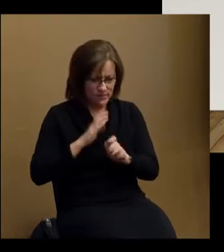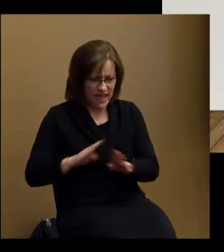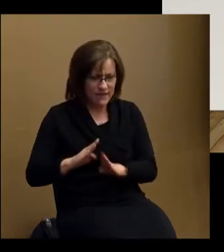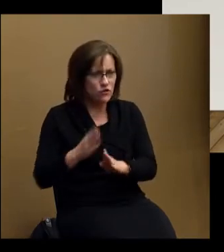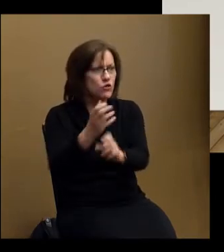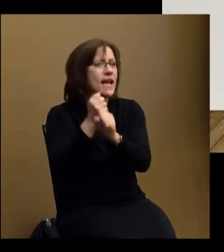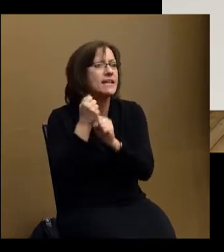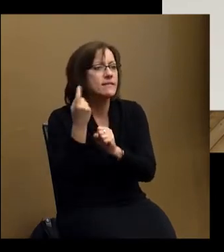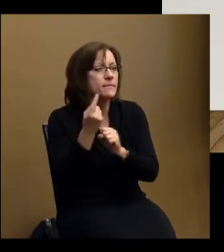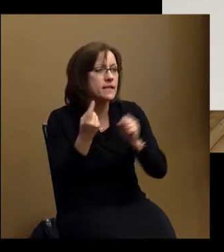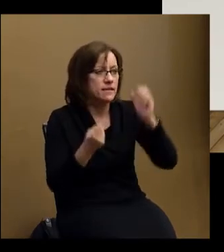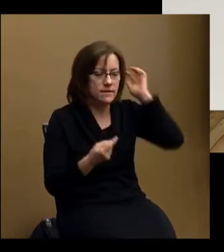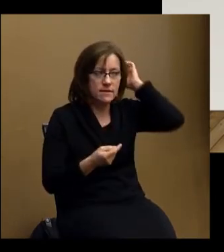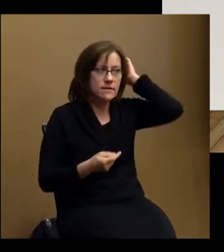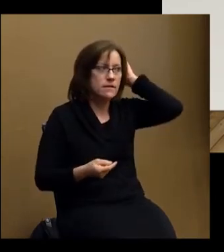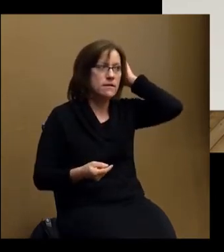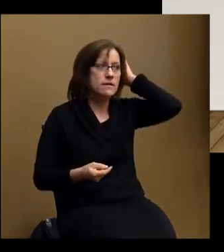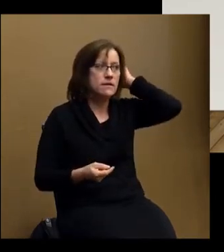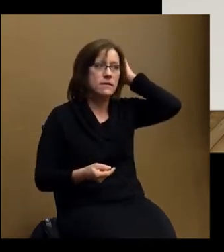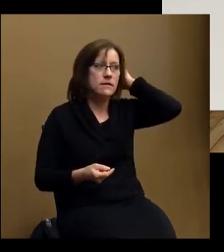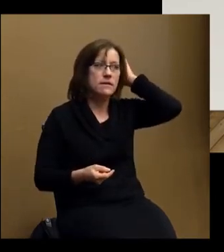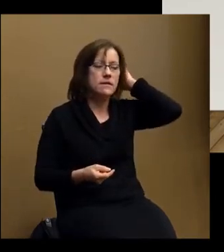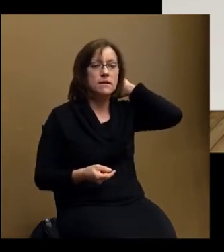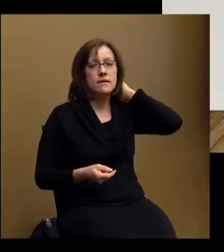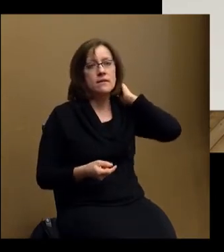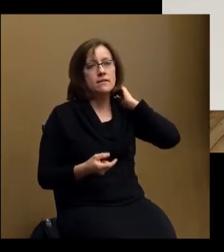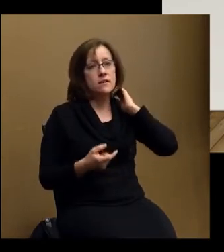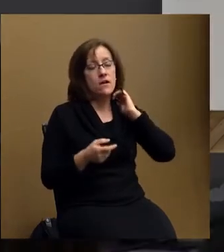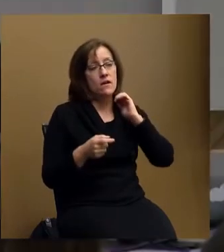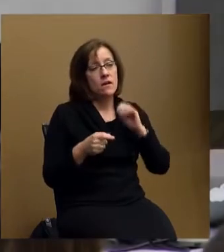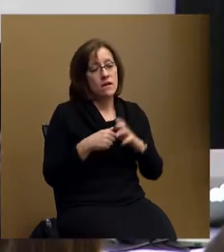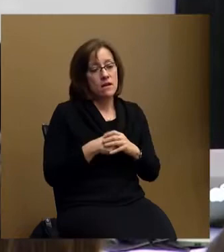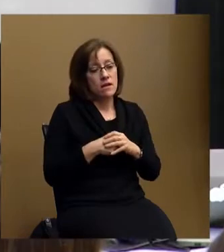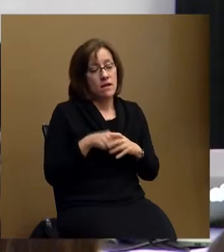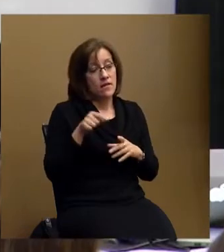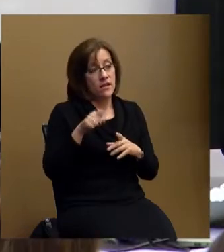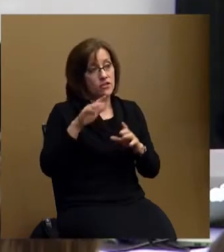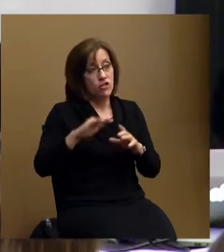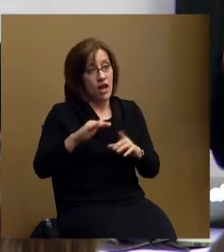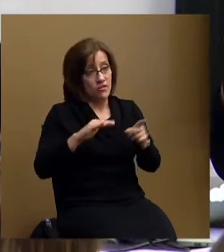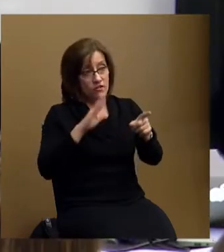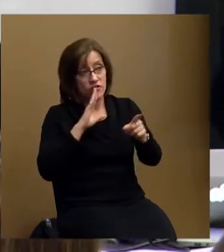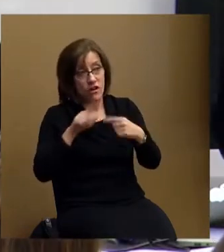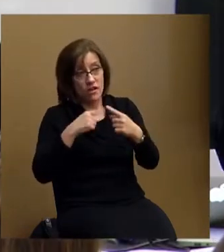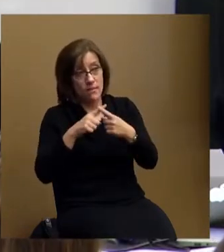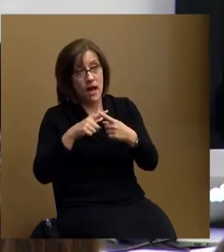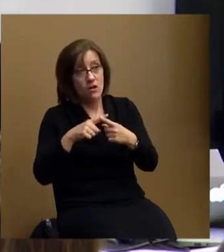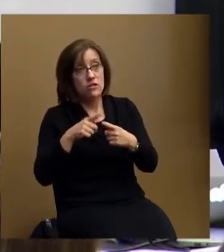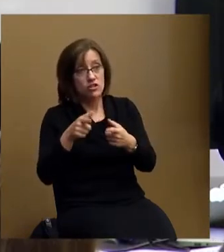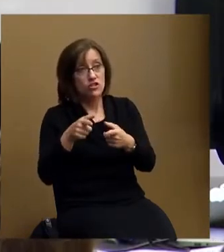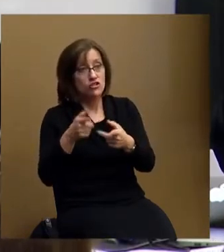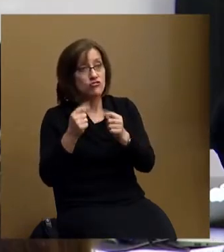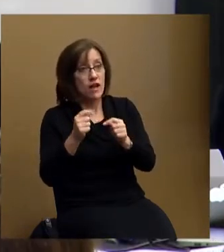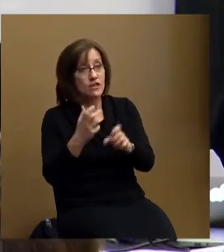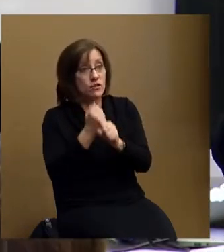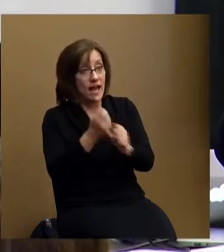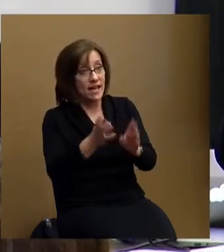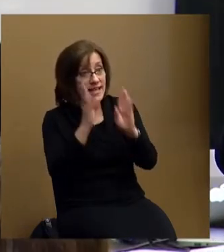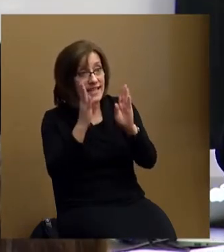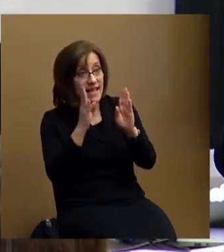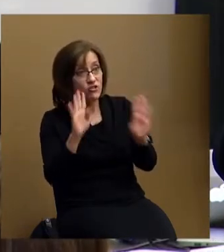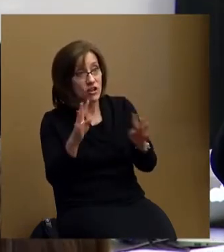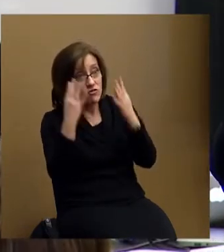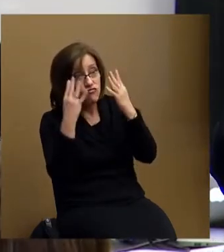this child, since she also tries to gain your attention, I'm thinking attention is probably a